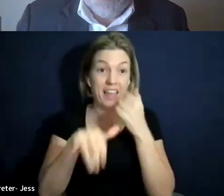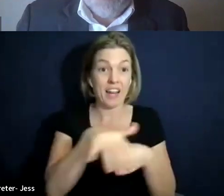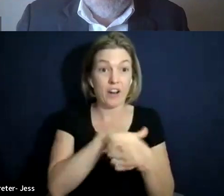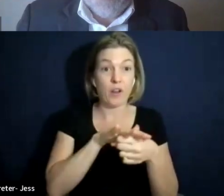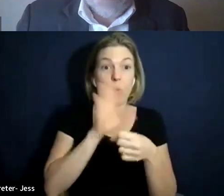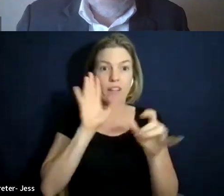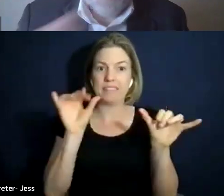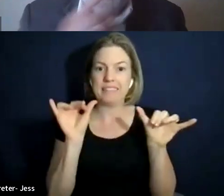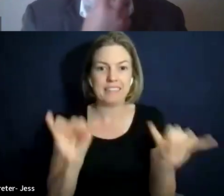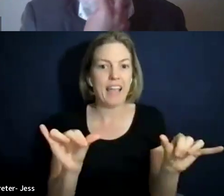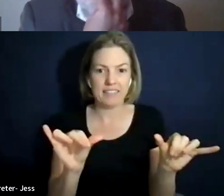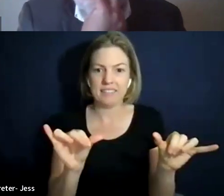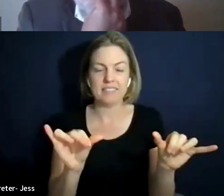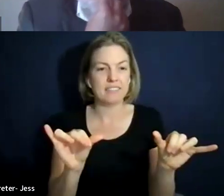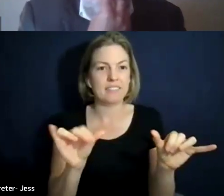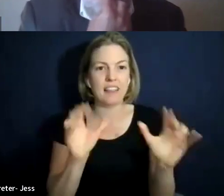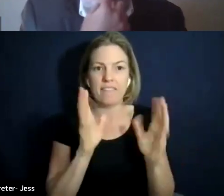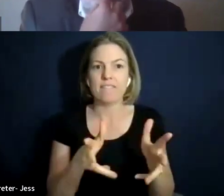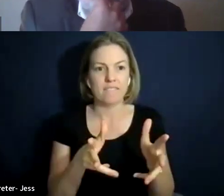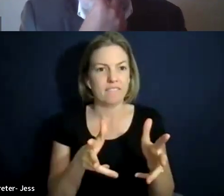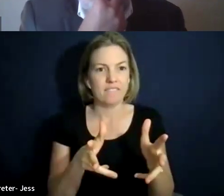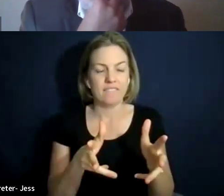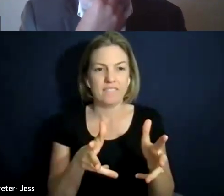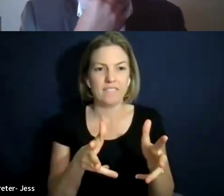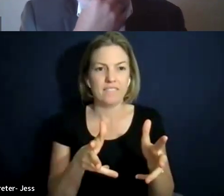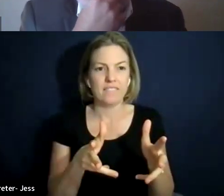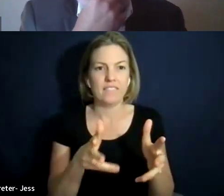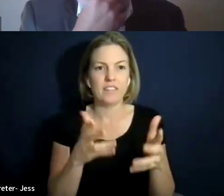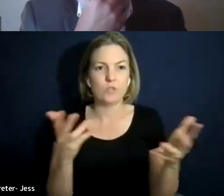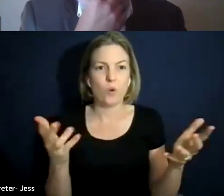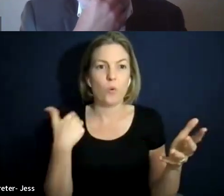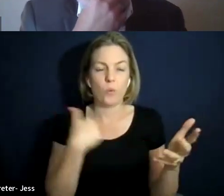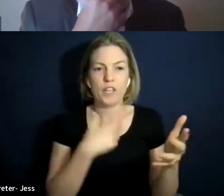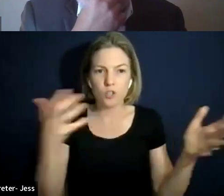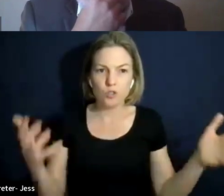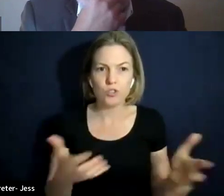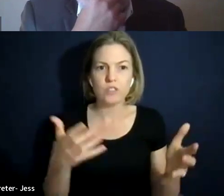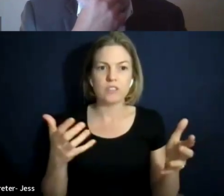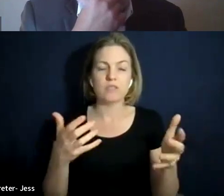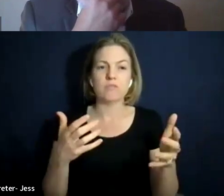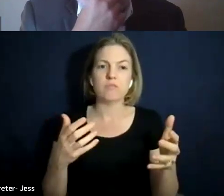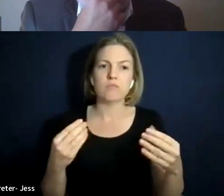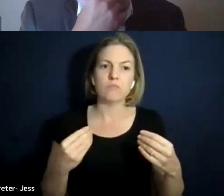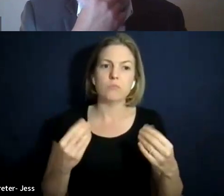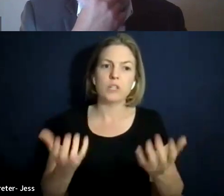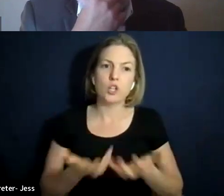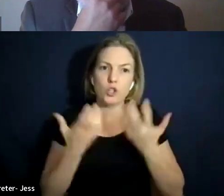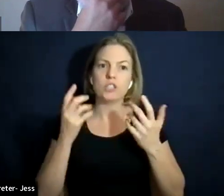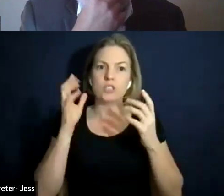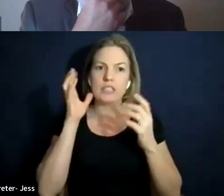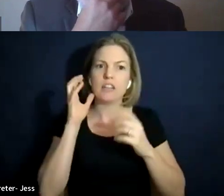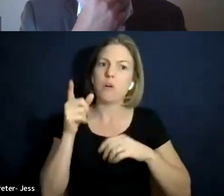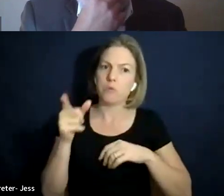undisturbed. And so I'm really encouraged to hear that you are welcome to more input on the